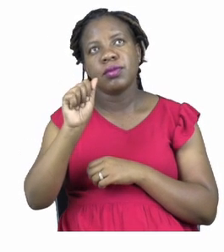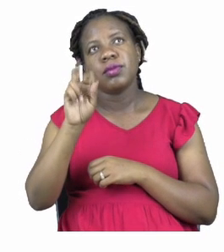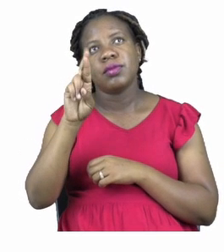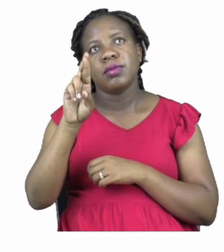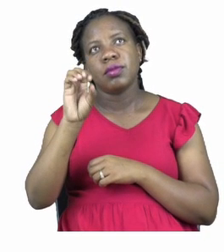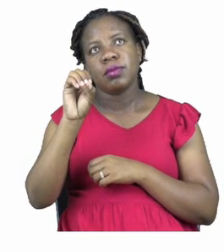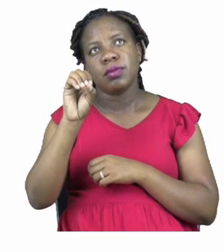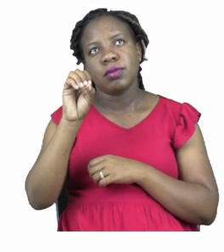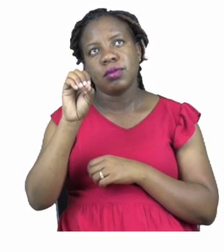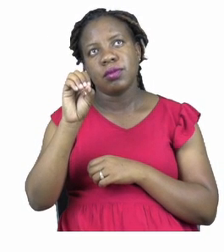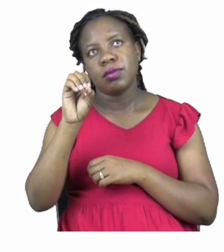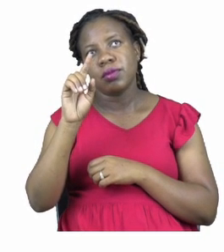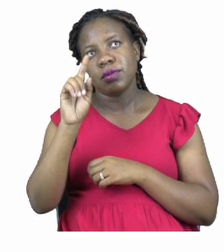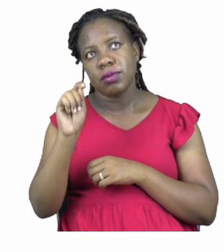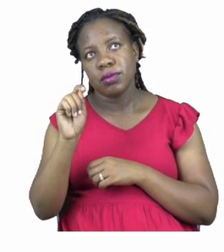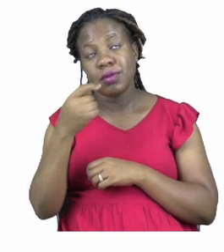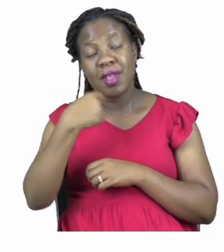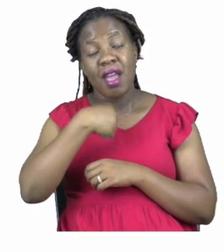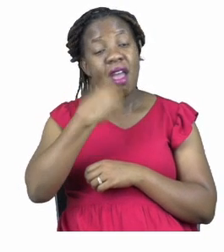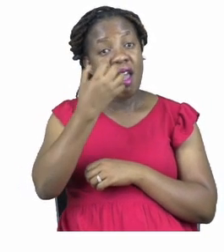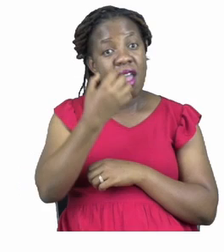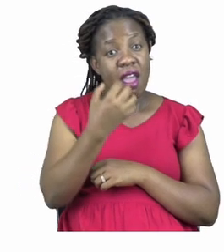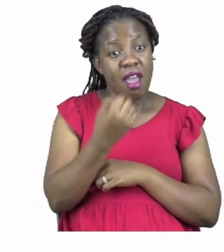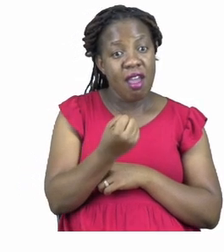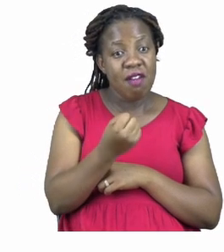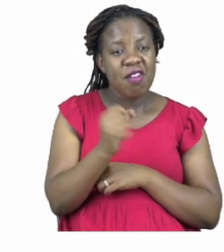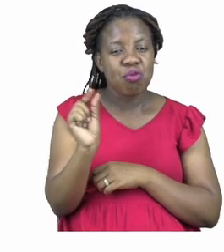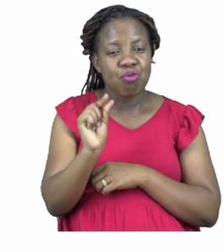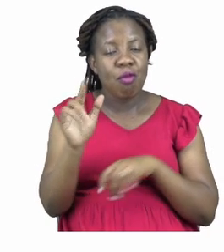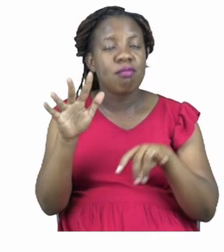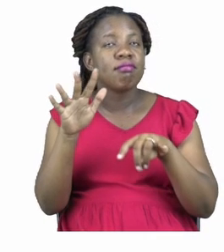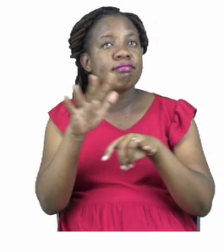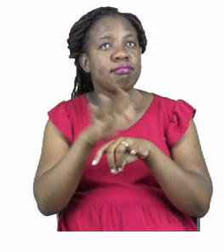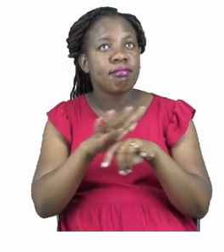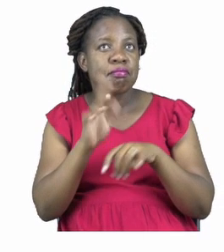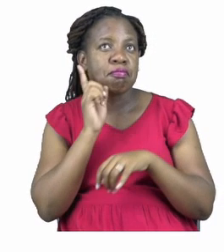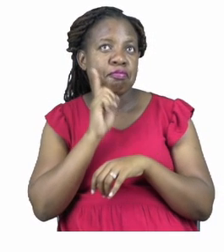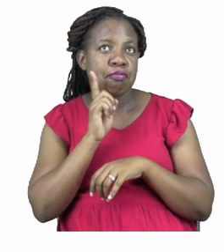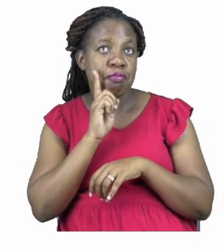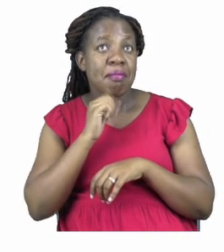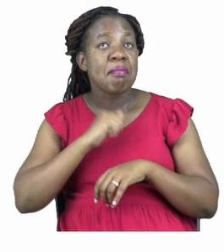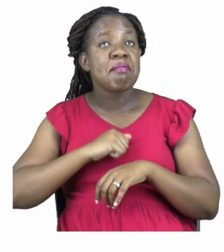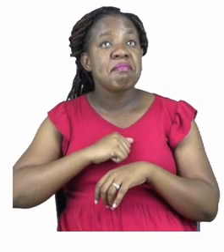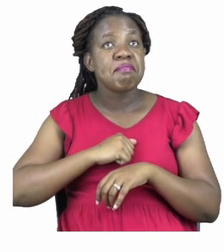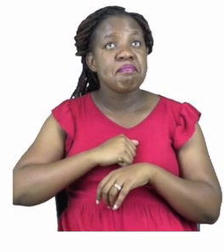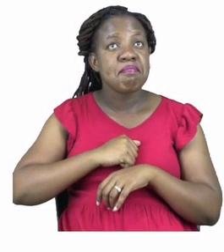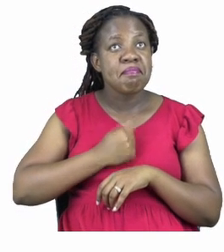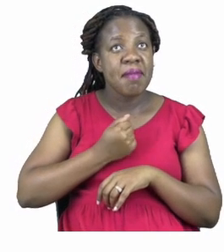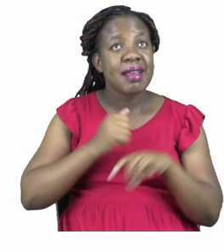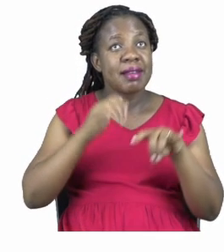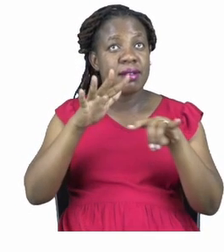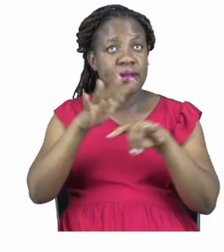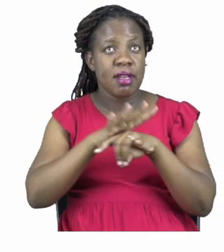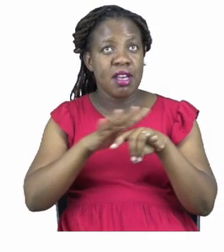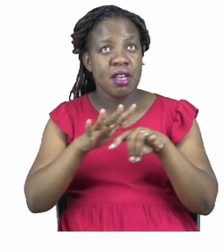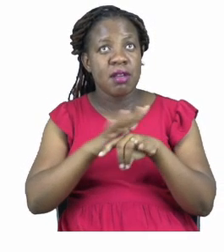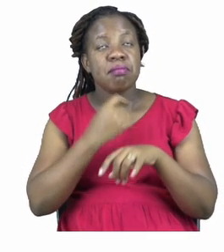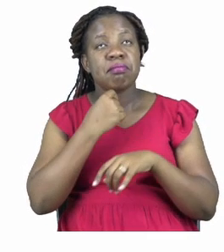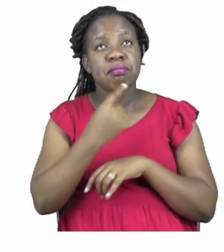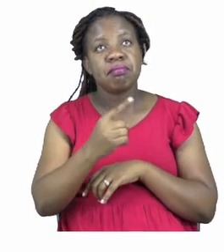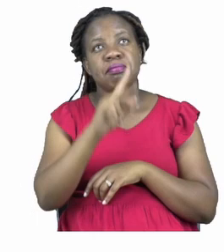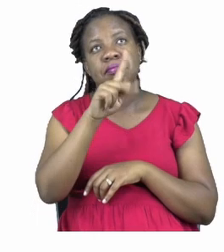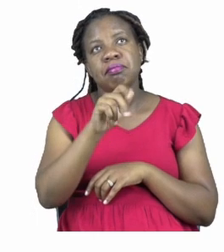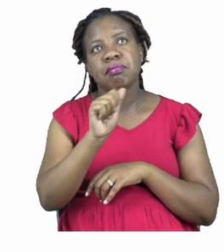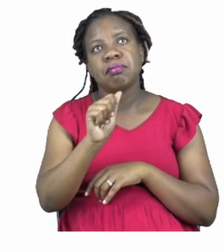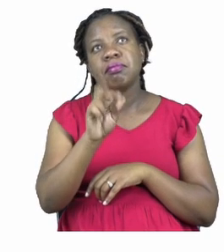a pet. My pet is a parrot. His name